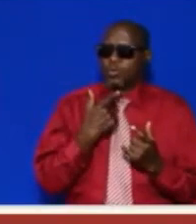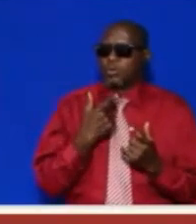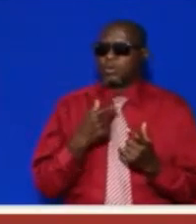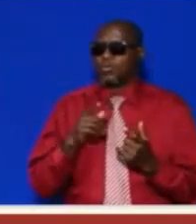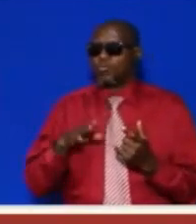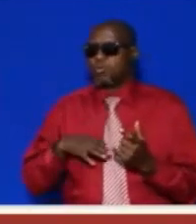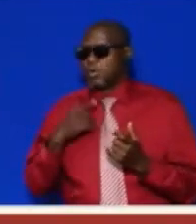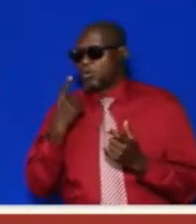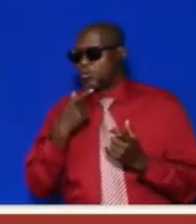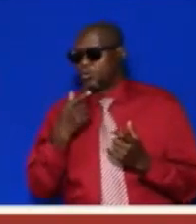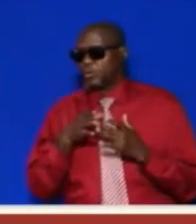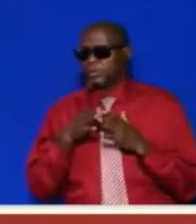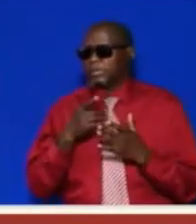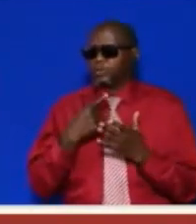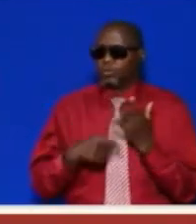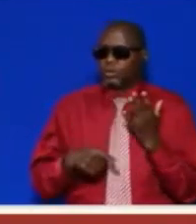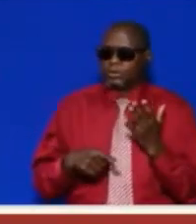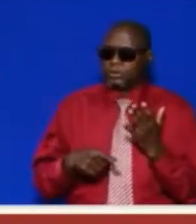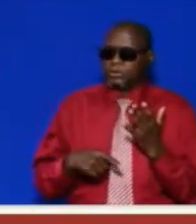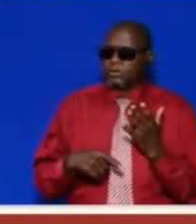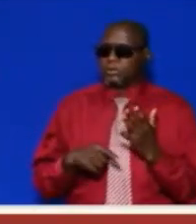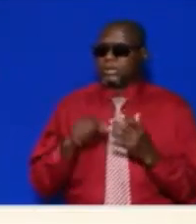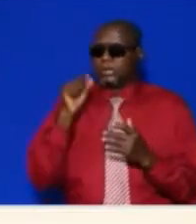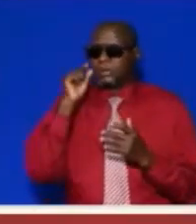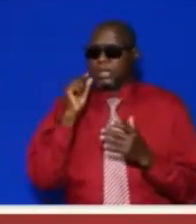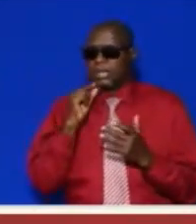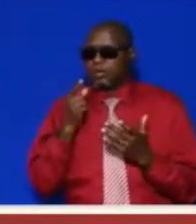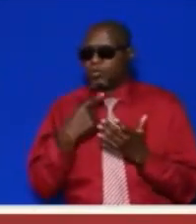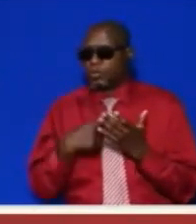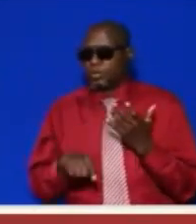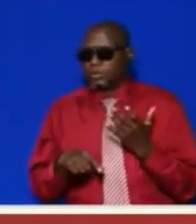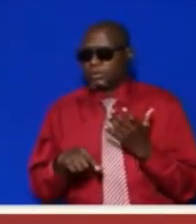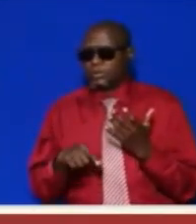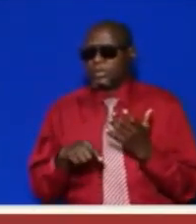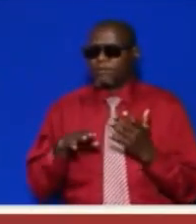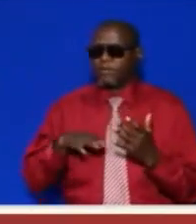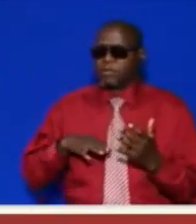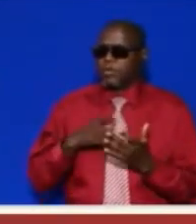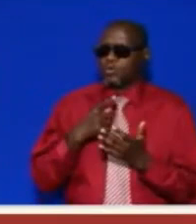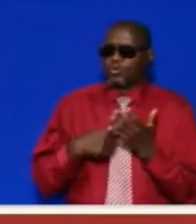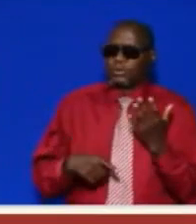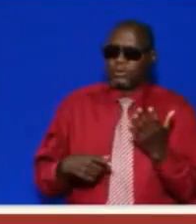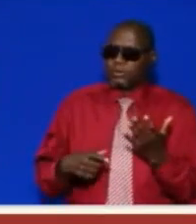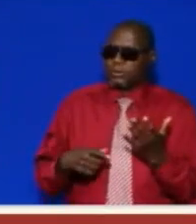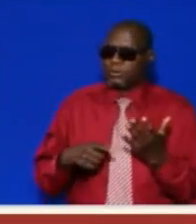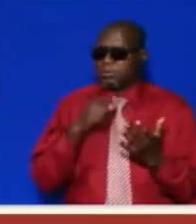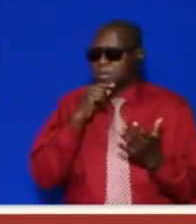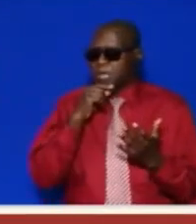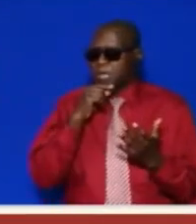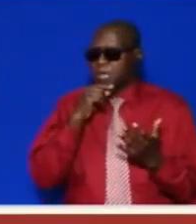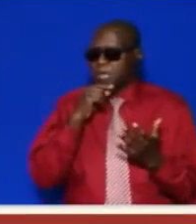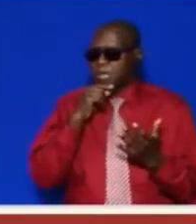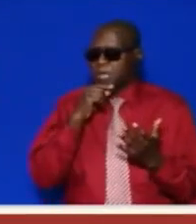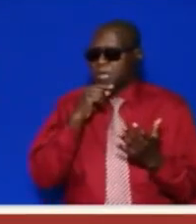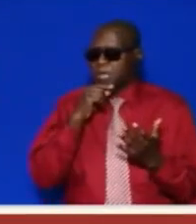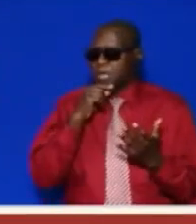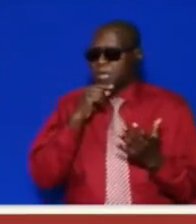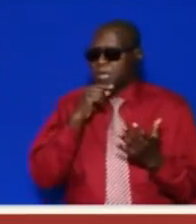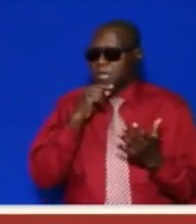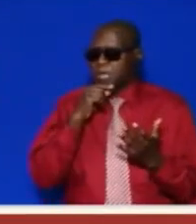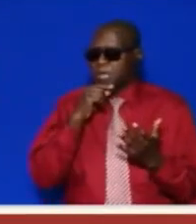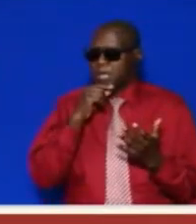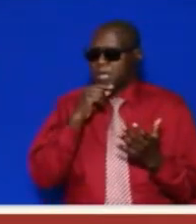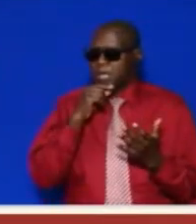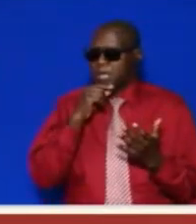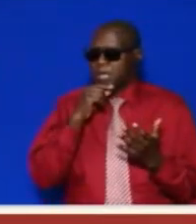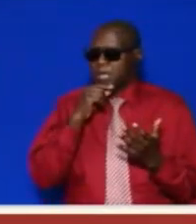sex, what is gender, what is male, what is female, so that nobody should be struggling to